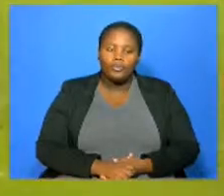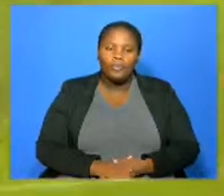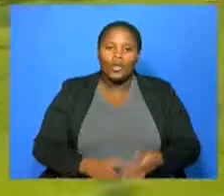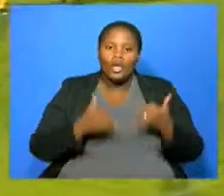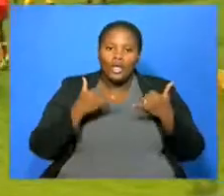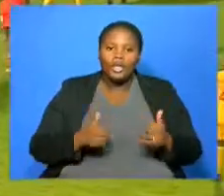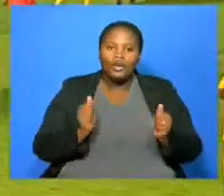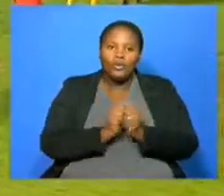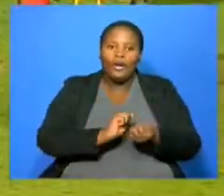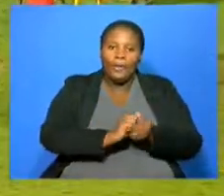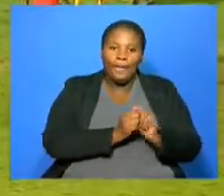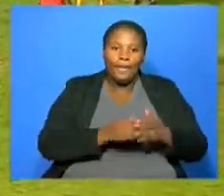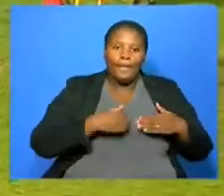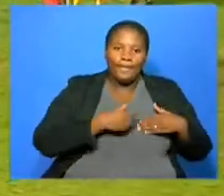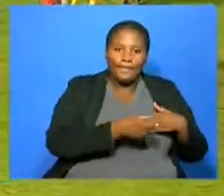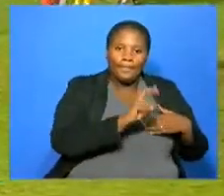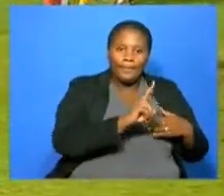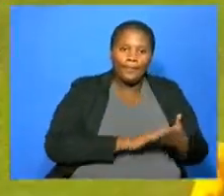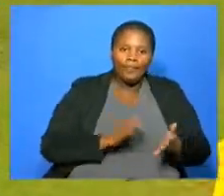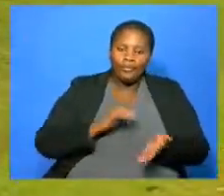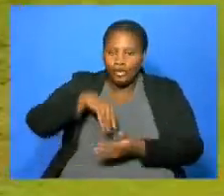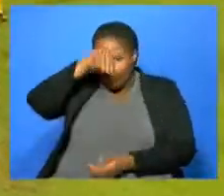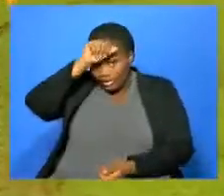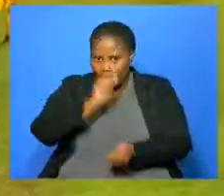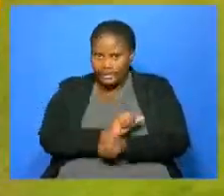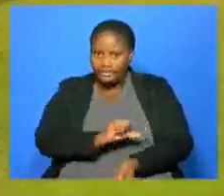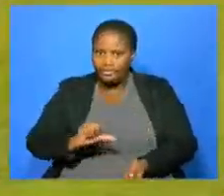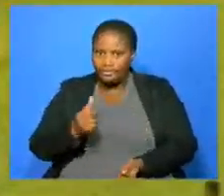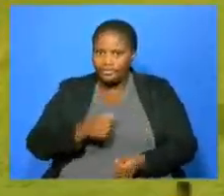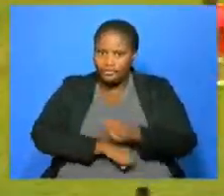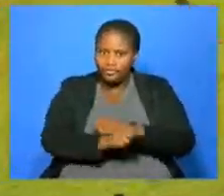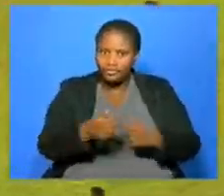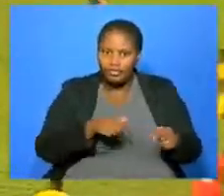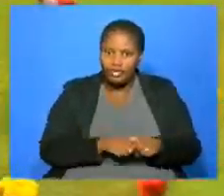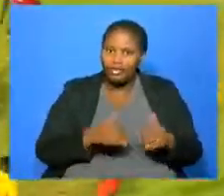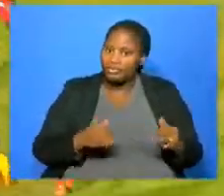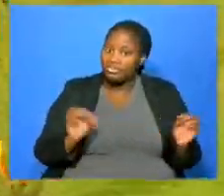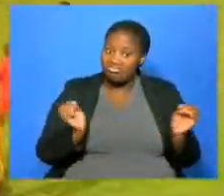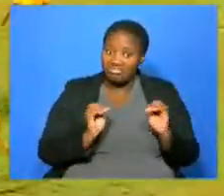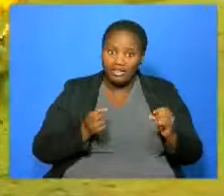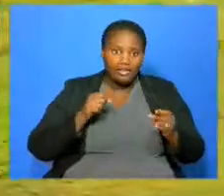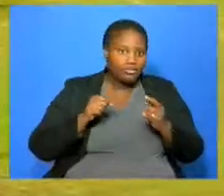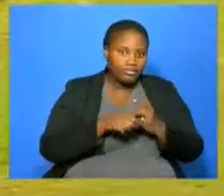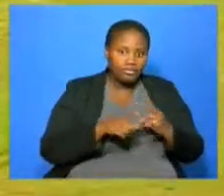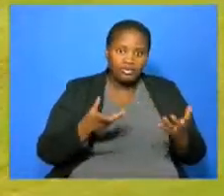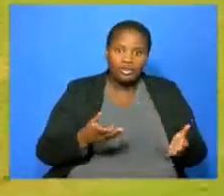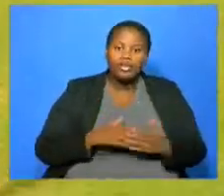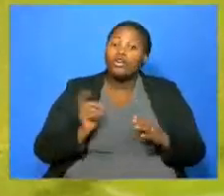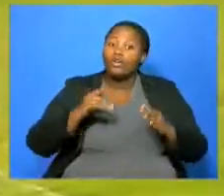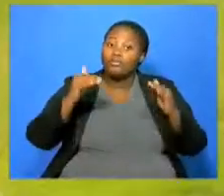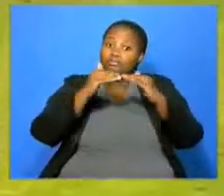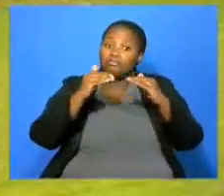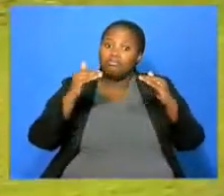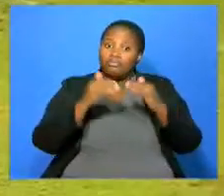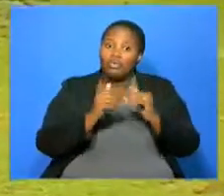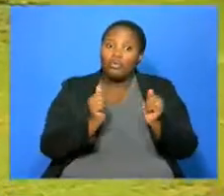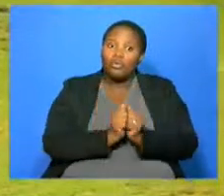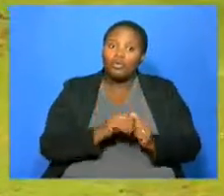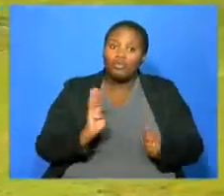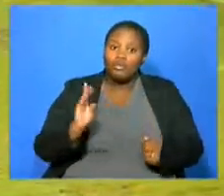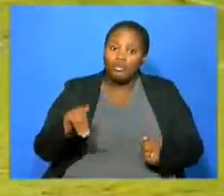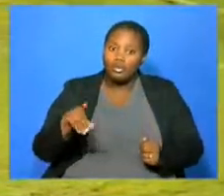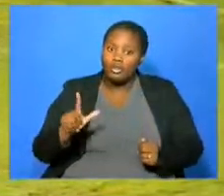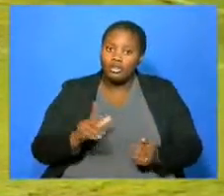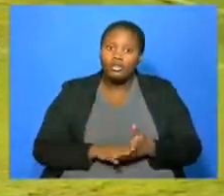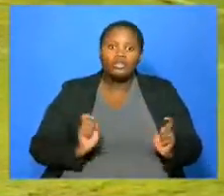And in sports, GU and Police 11 play to a goalless draw in a Botswana Premier League